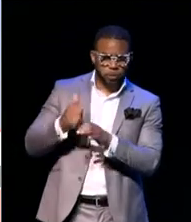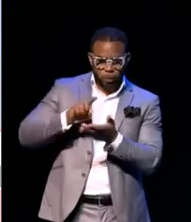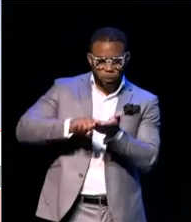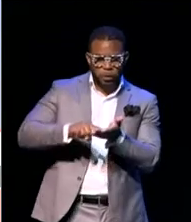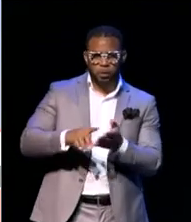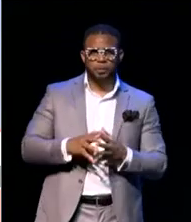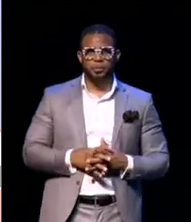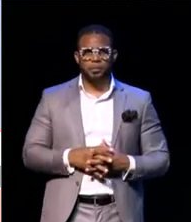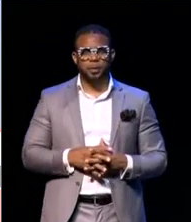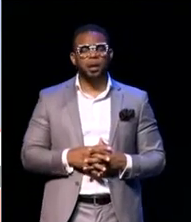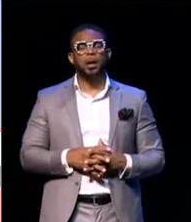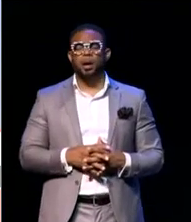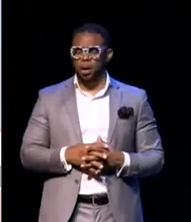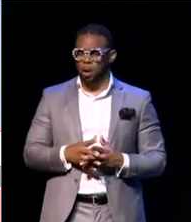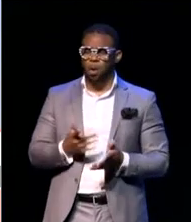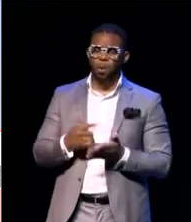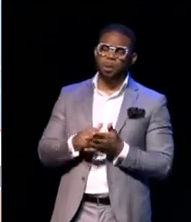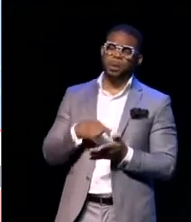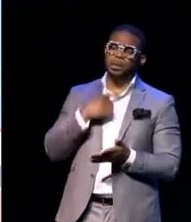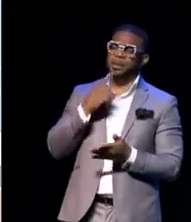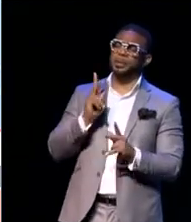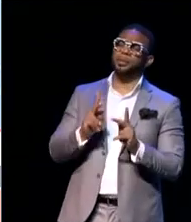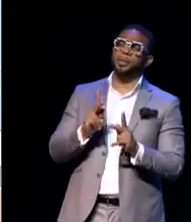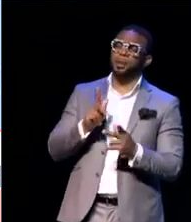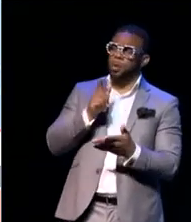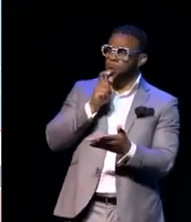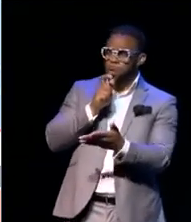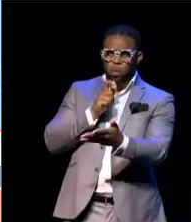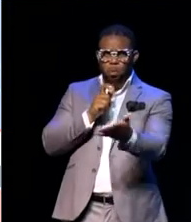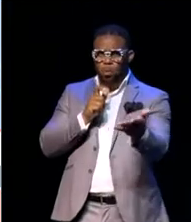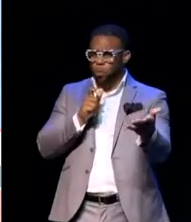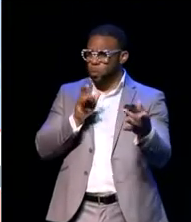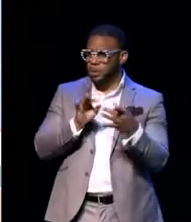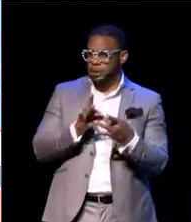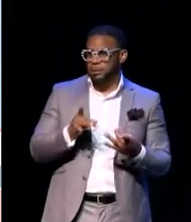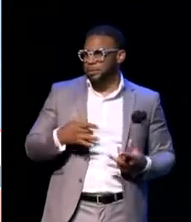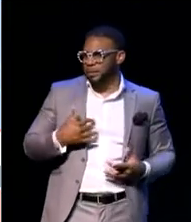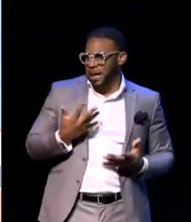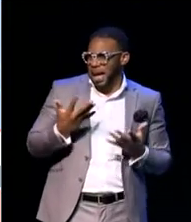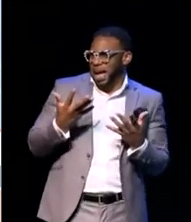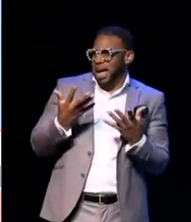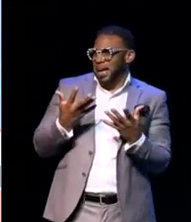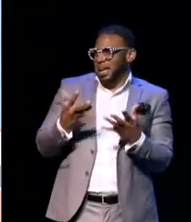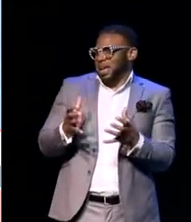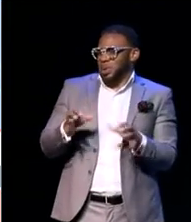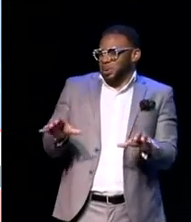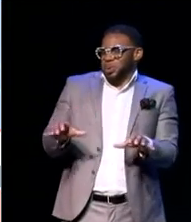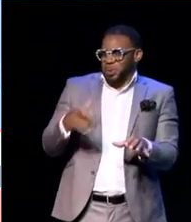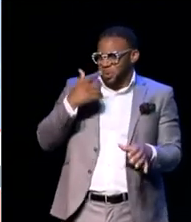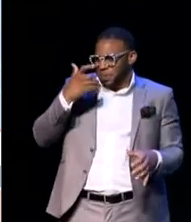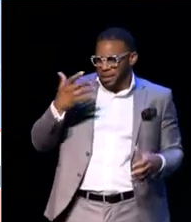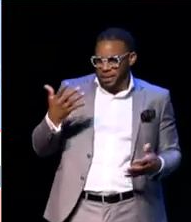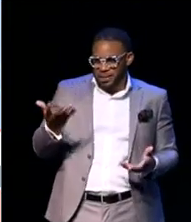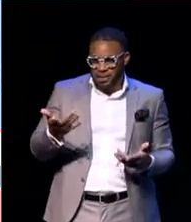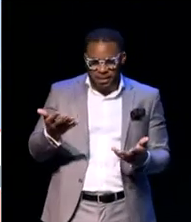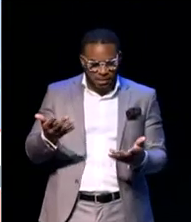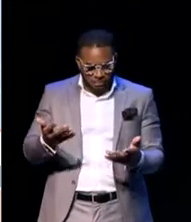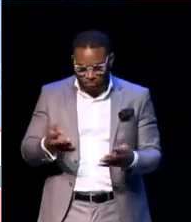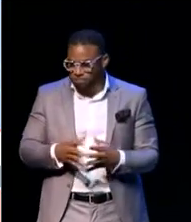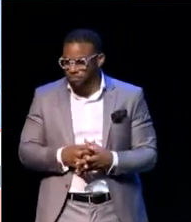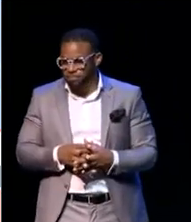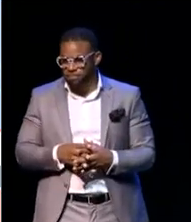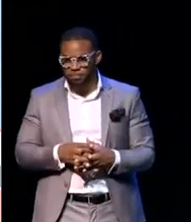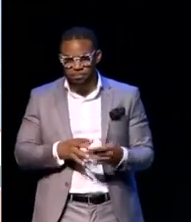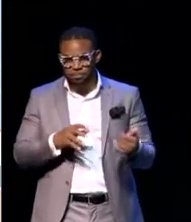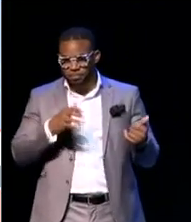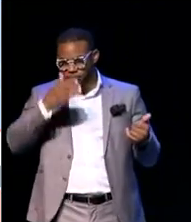research. So what do we say to people who say, I don't want to do it because